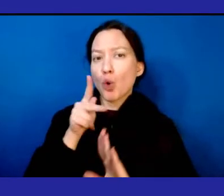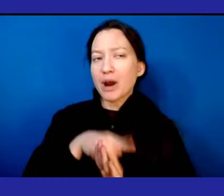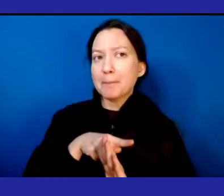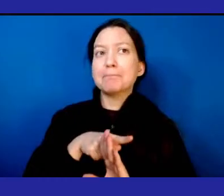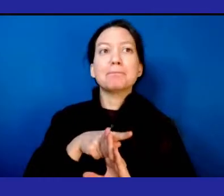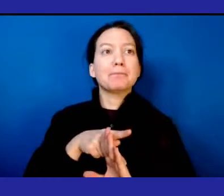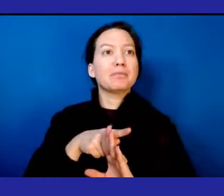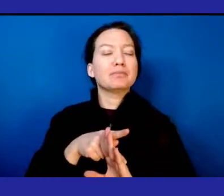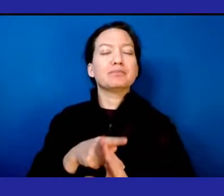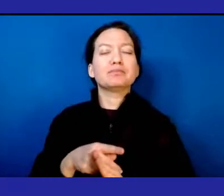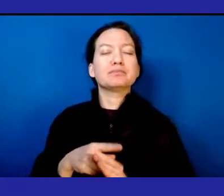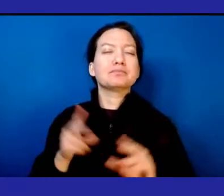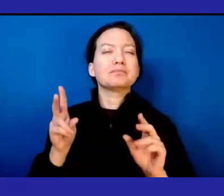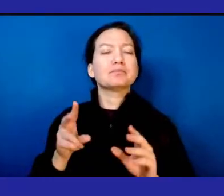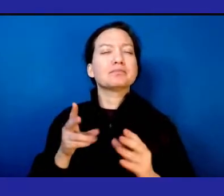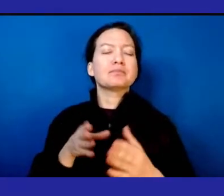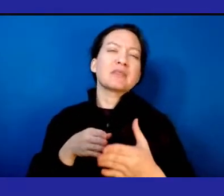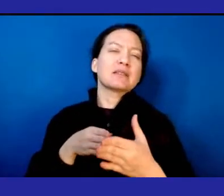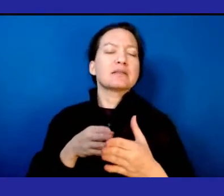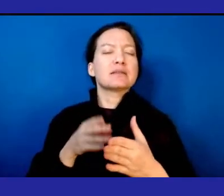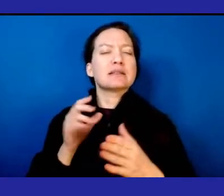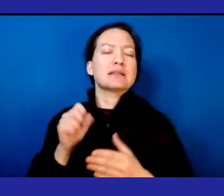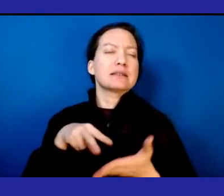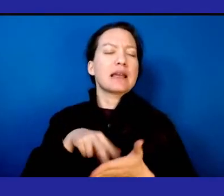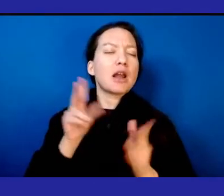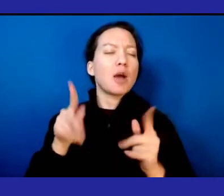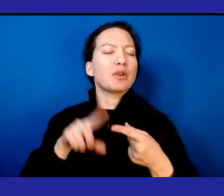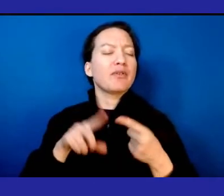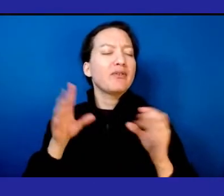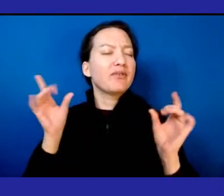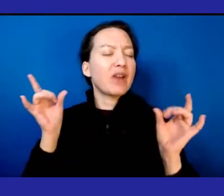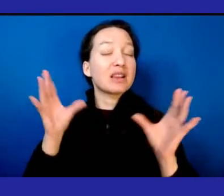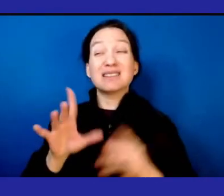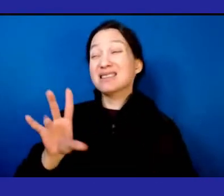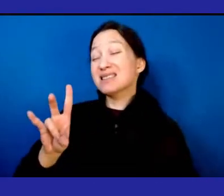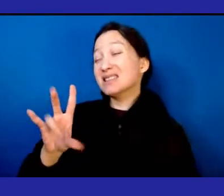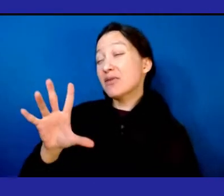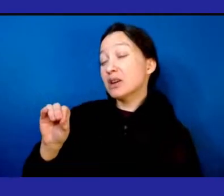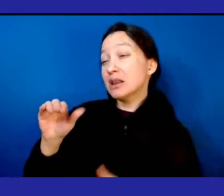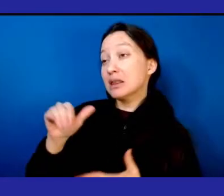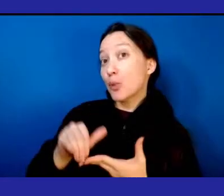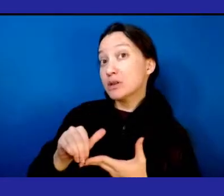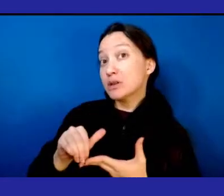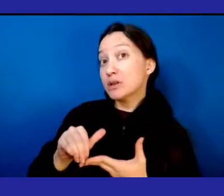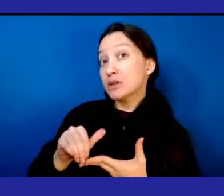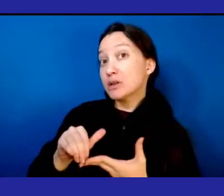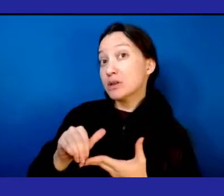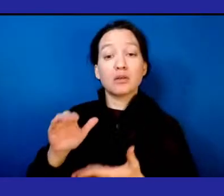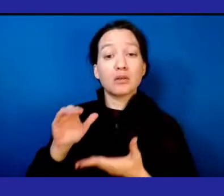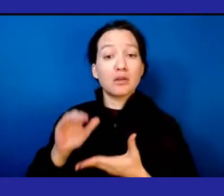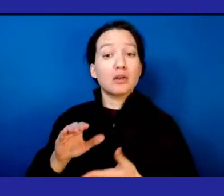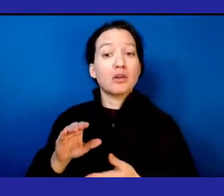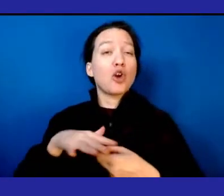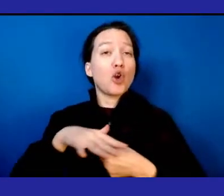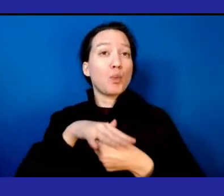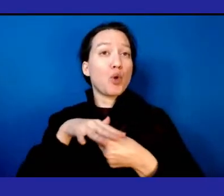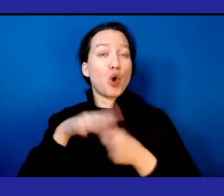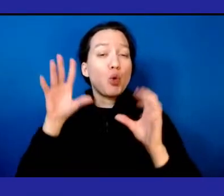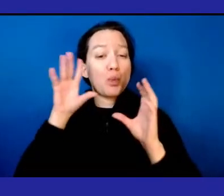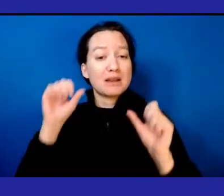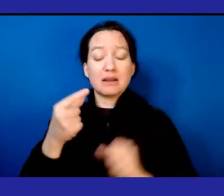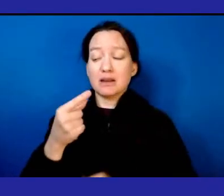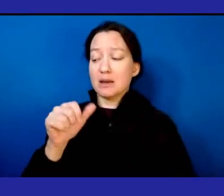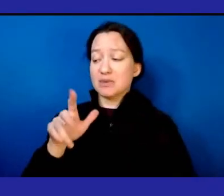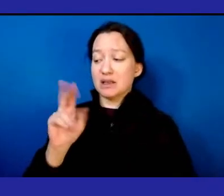stand up to violence. We got $750,000 from Borough President Gibson